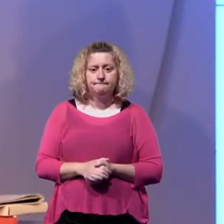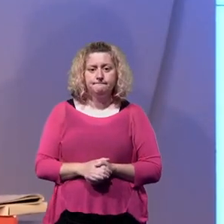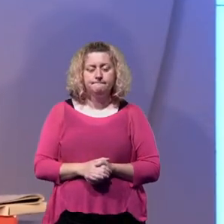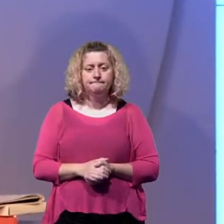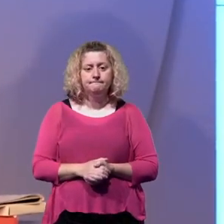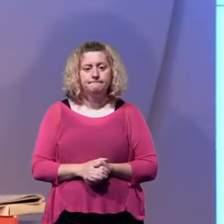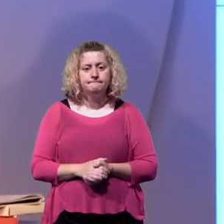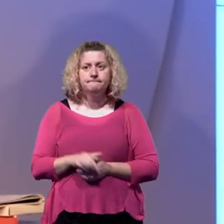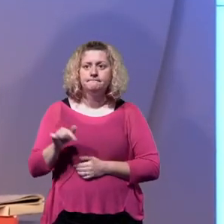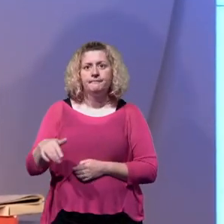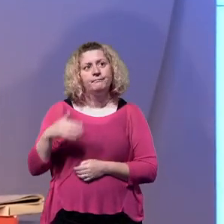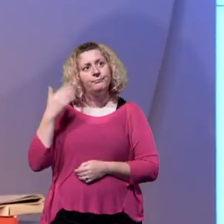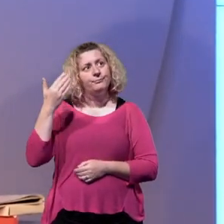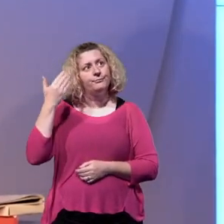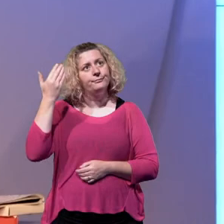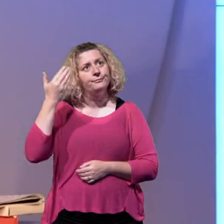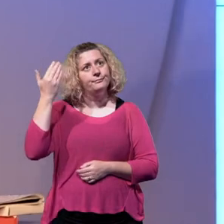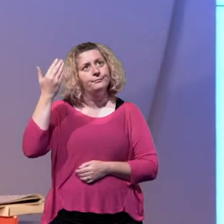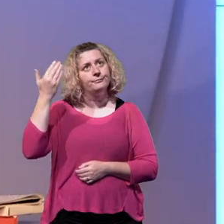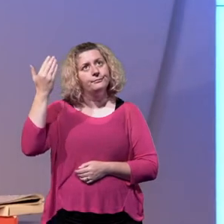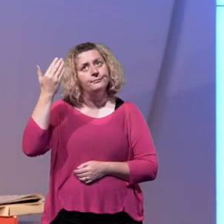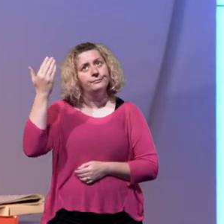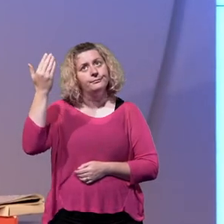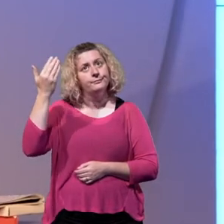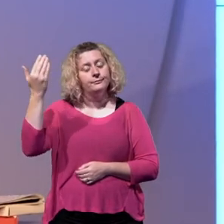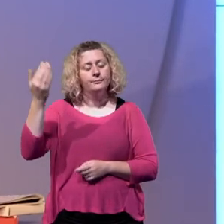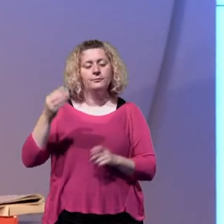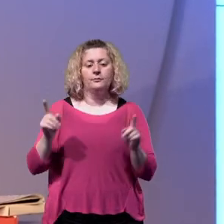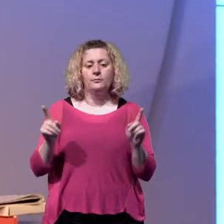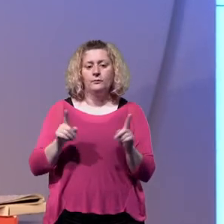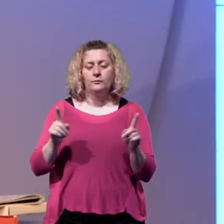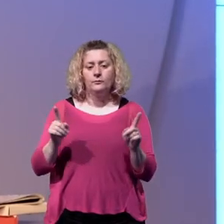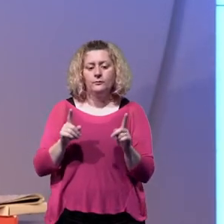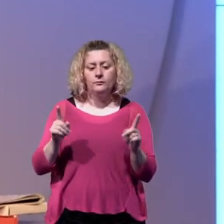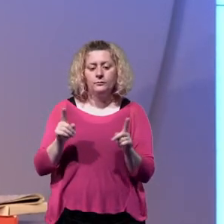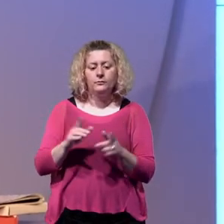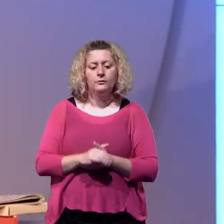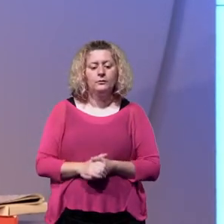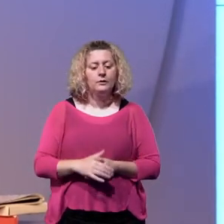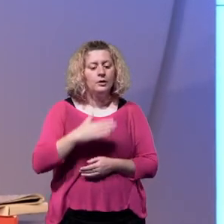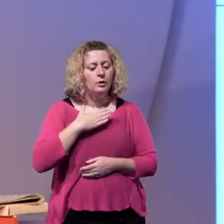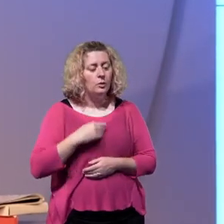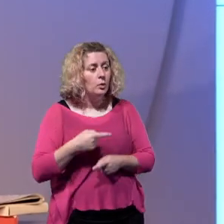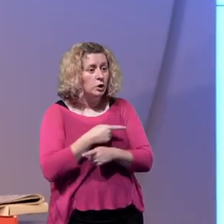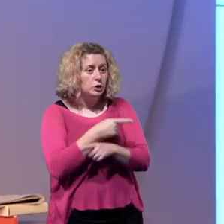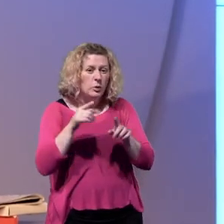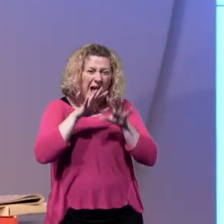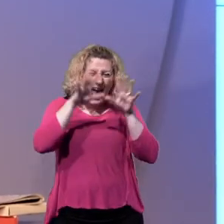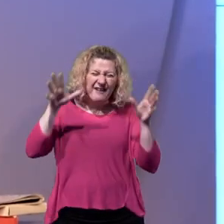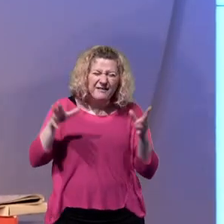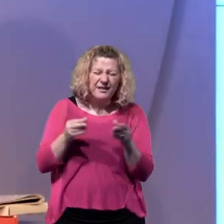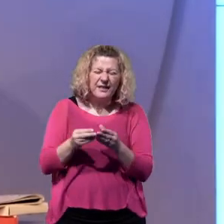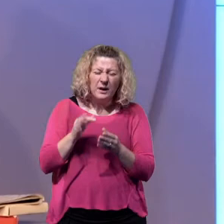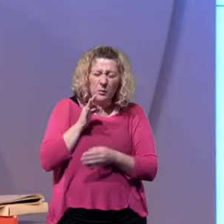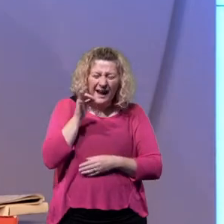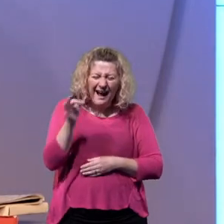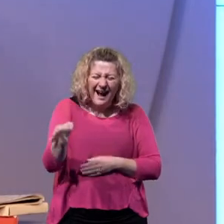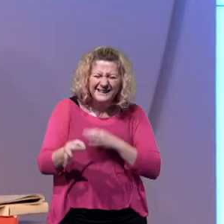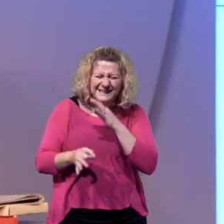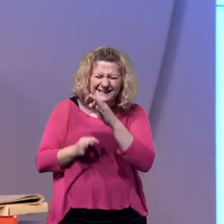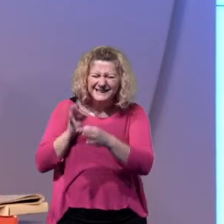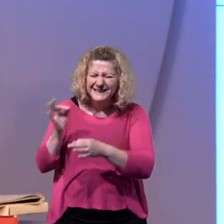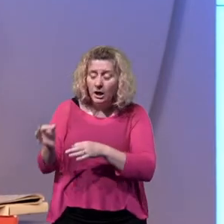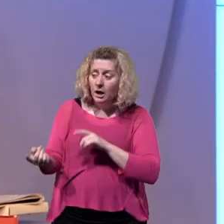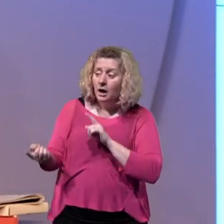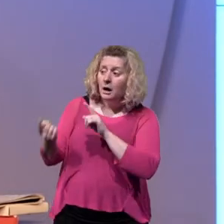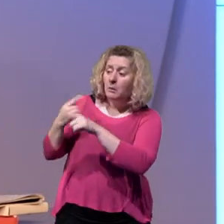their daydreams are, have a look down. Do you see what they say? "We want you to do for us what we ask. What do you want us to do for you?" They